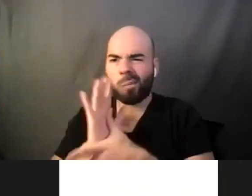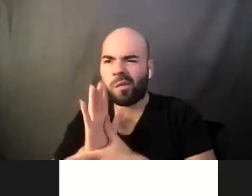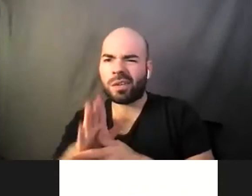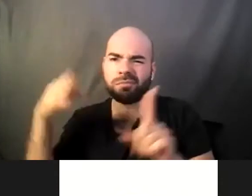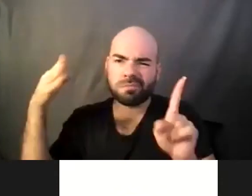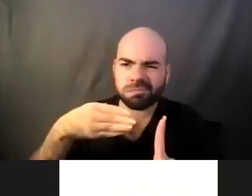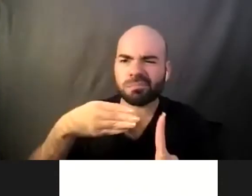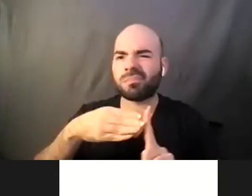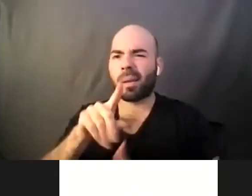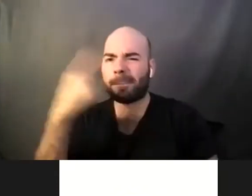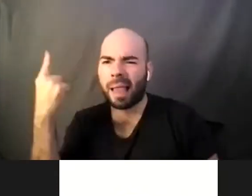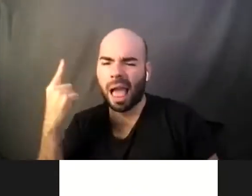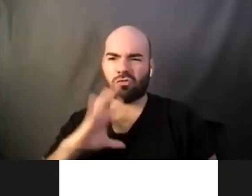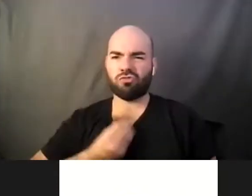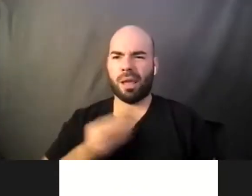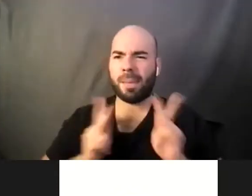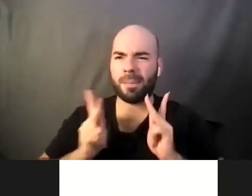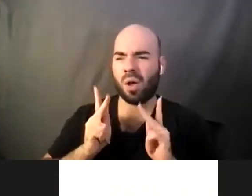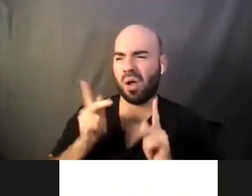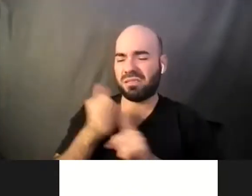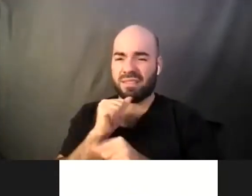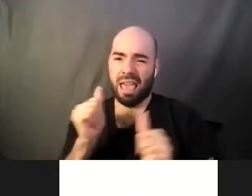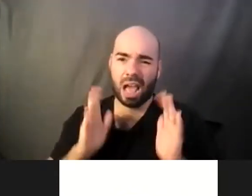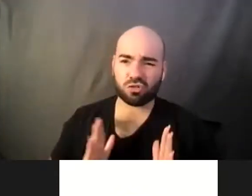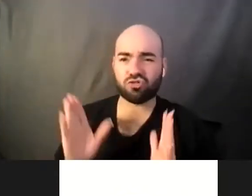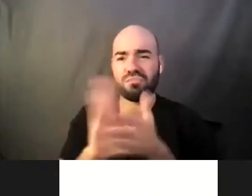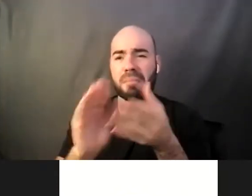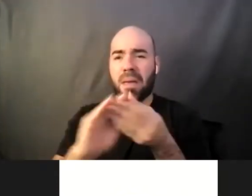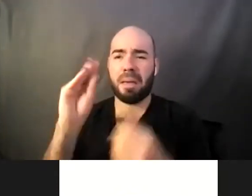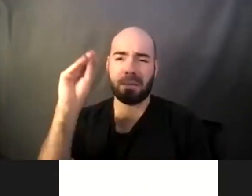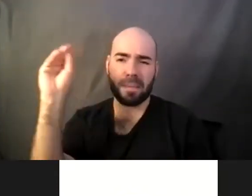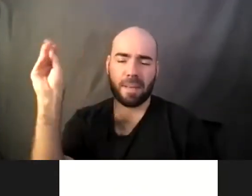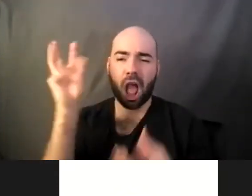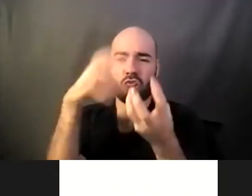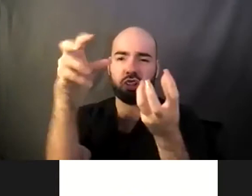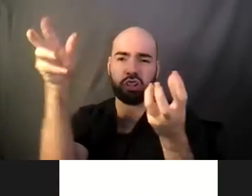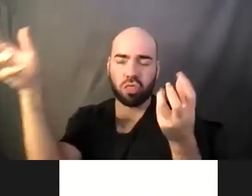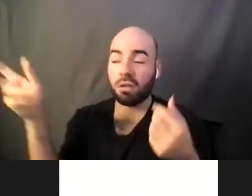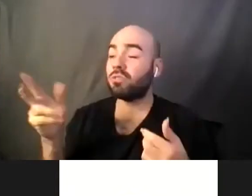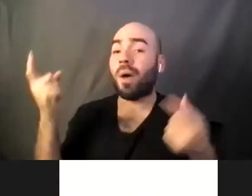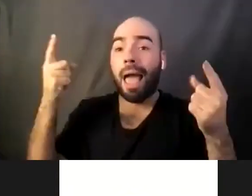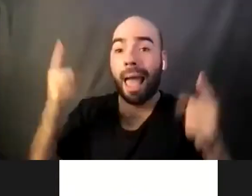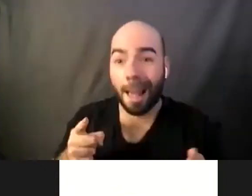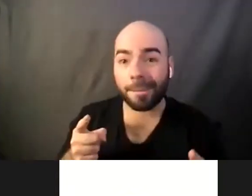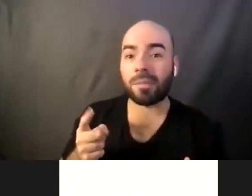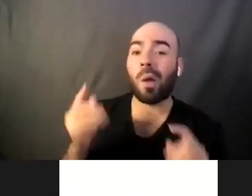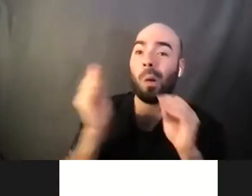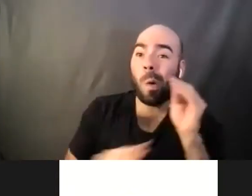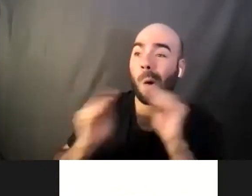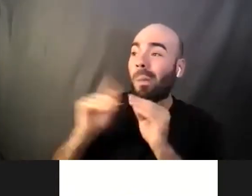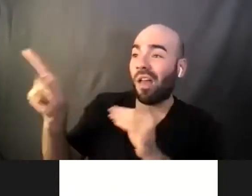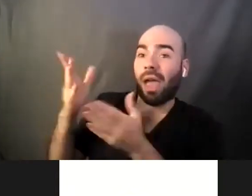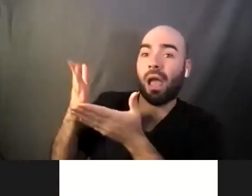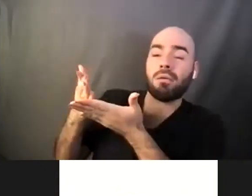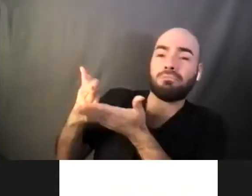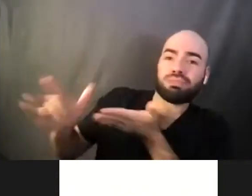really actors, but a lot of things were said. So I found myself in a situation where more and more I was being isolated in the environment